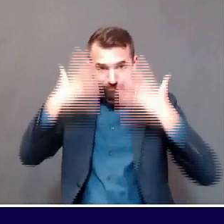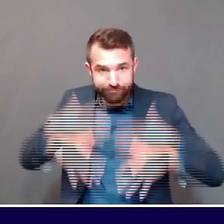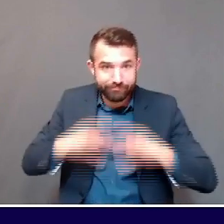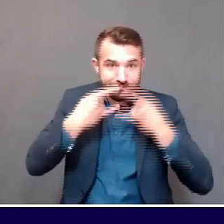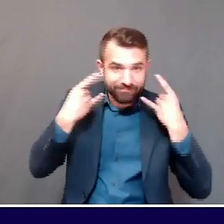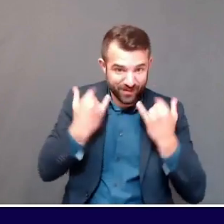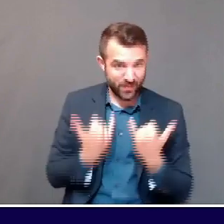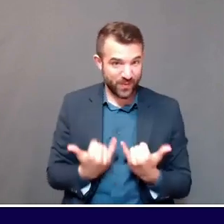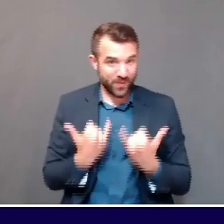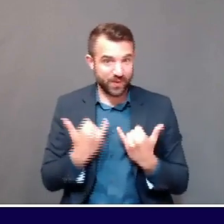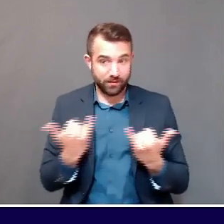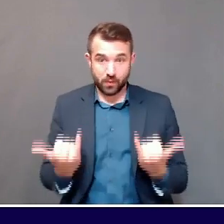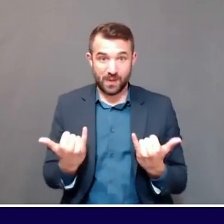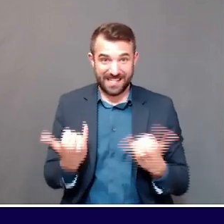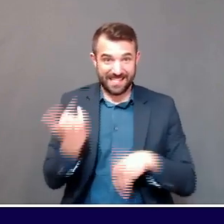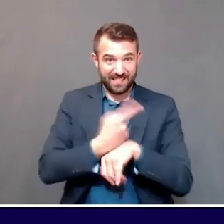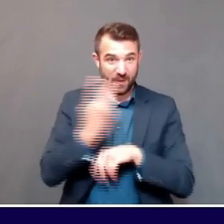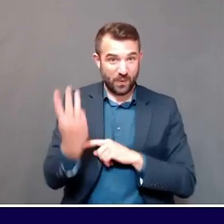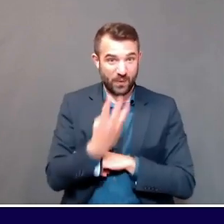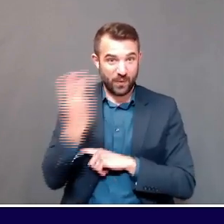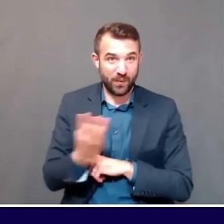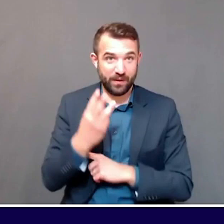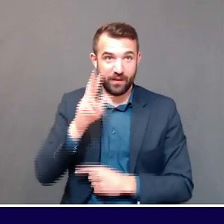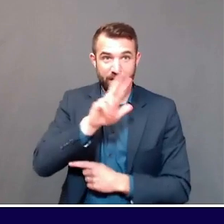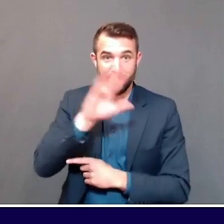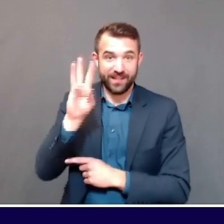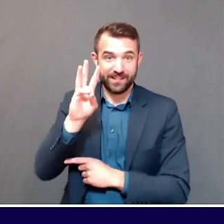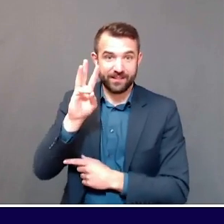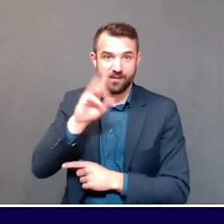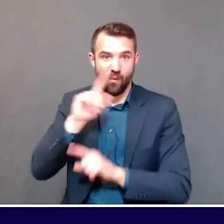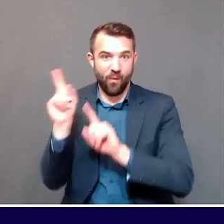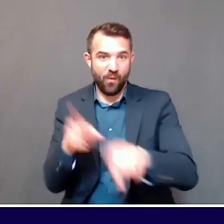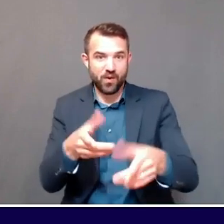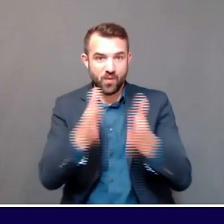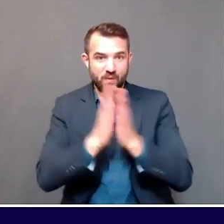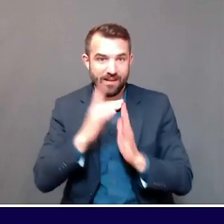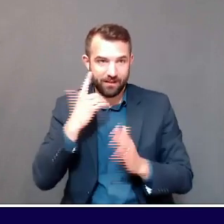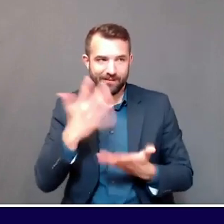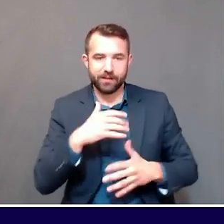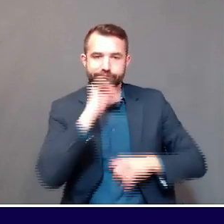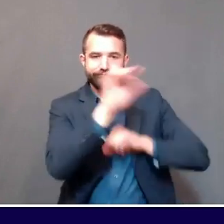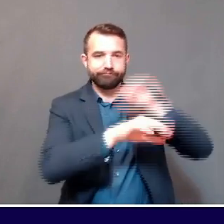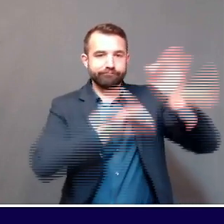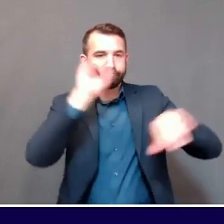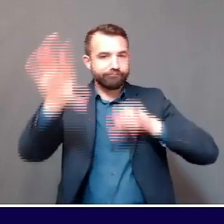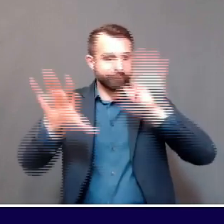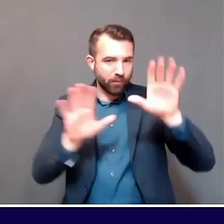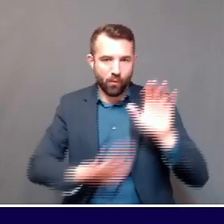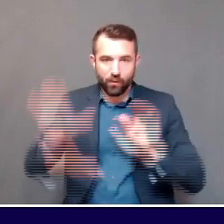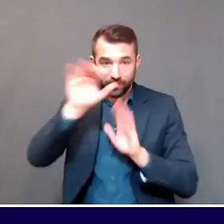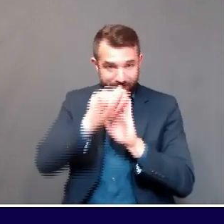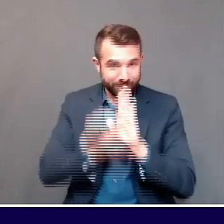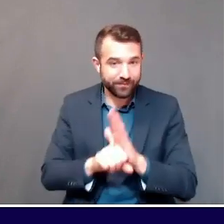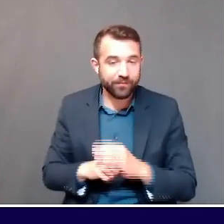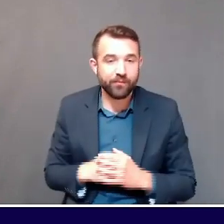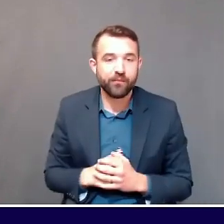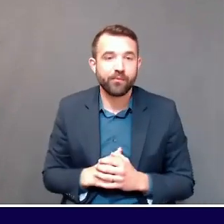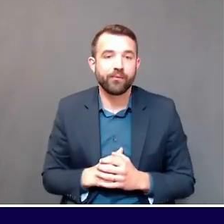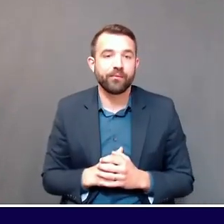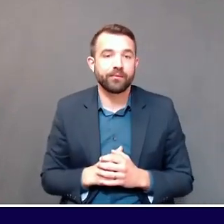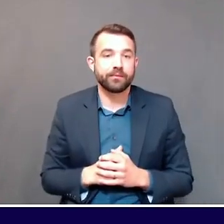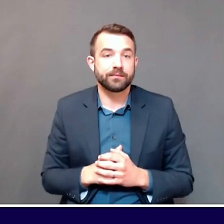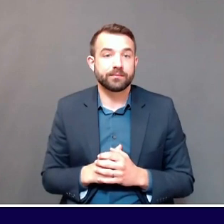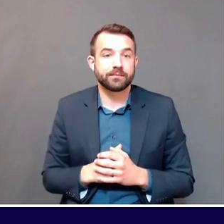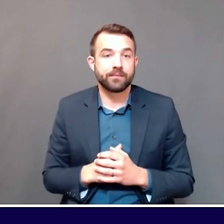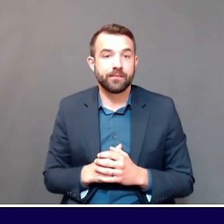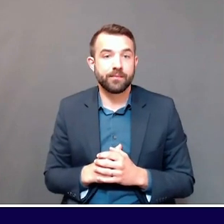today, 36 orders of PPE will be distributed to healthcare facilities across the state, with our